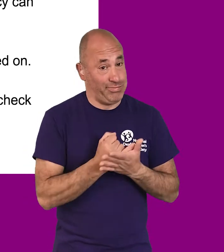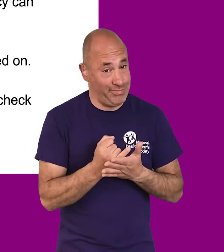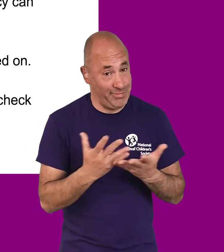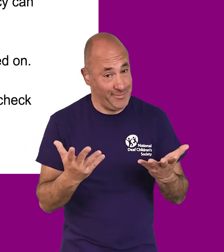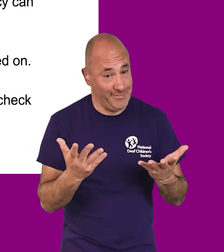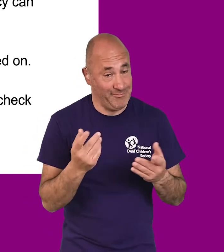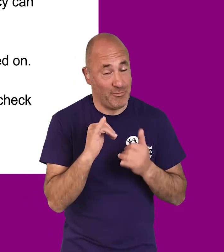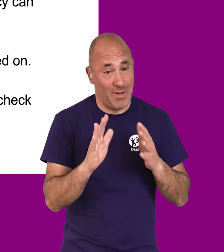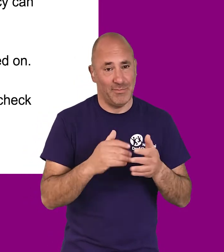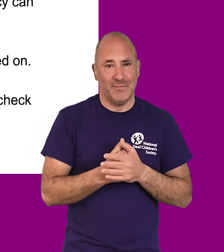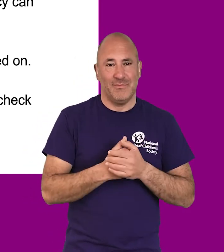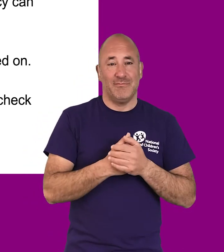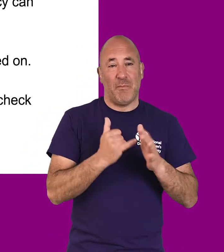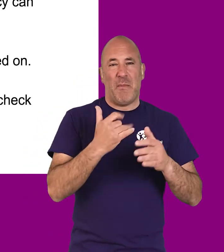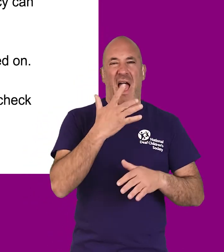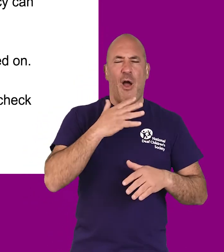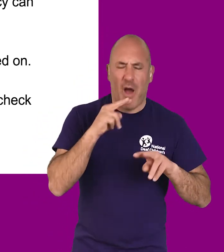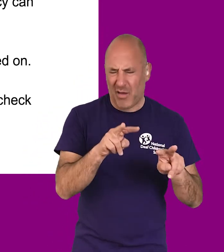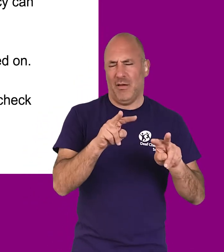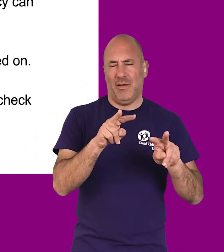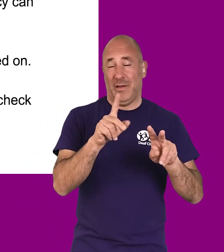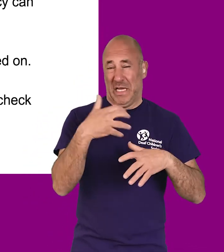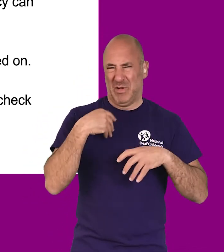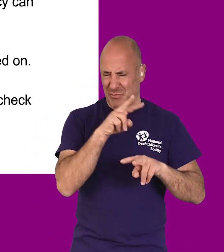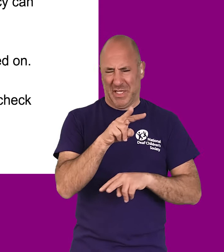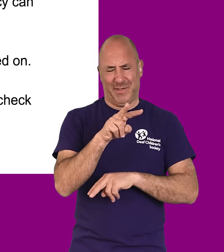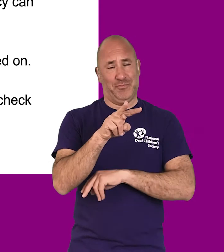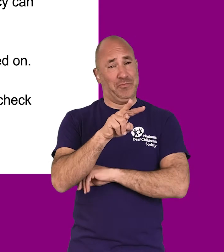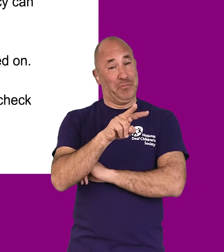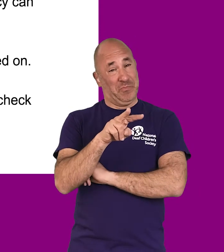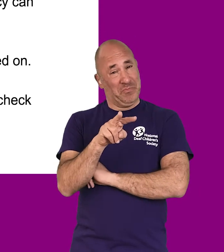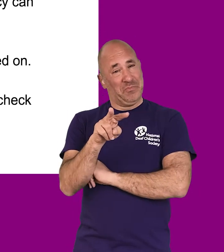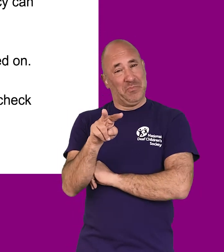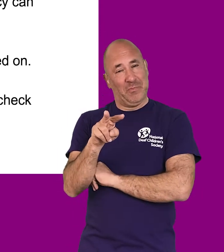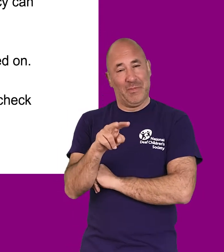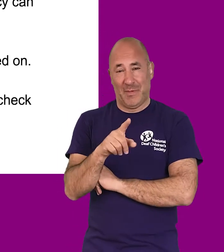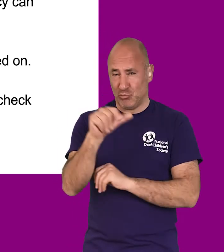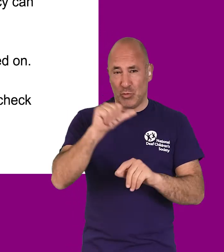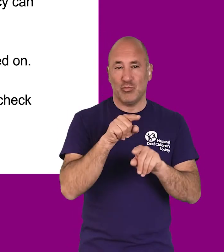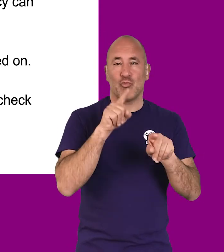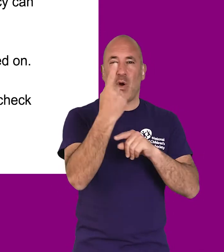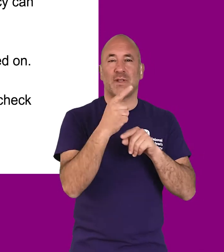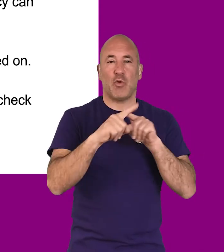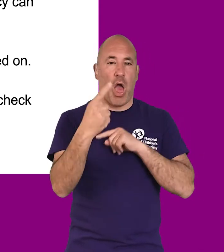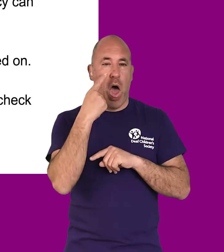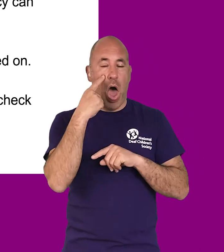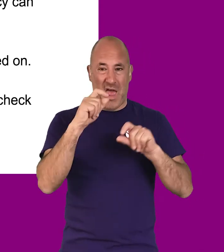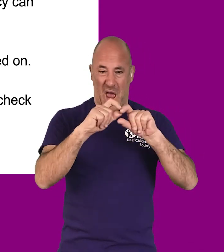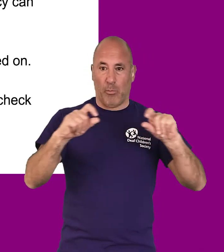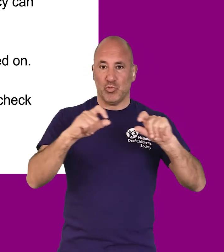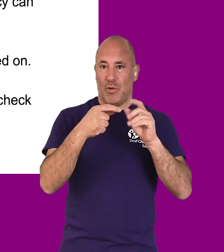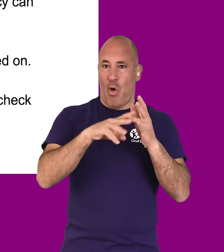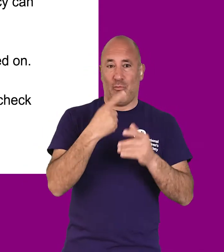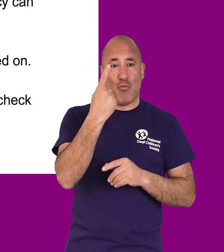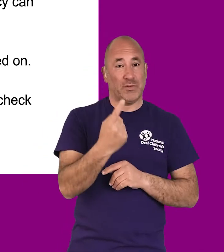it. There will be errors, some of which will be quite interesting. You should have these